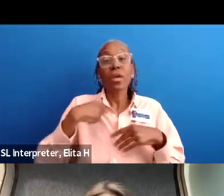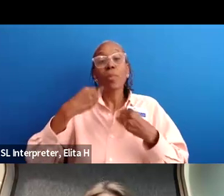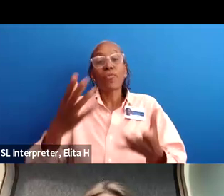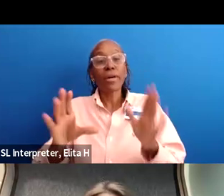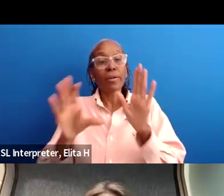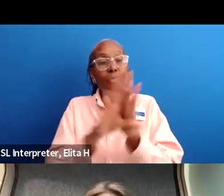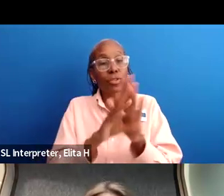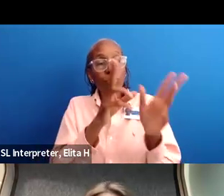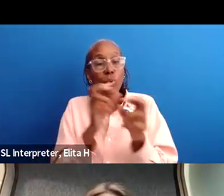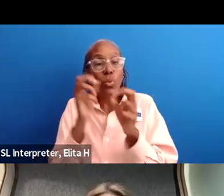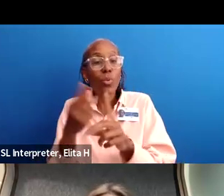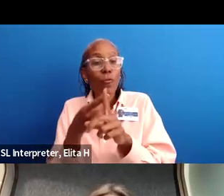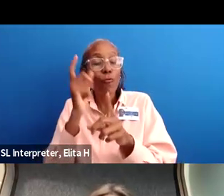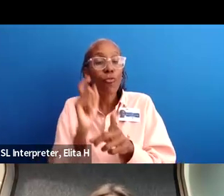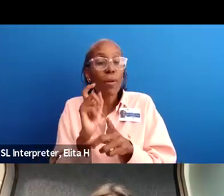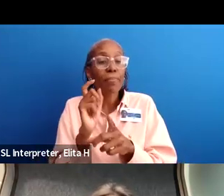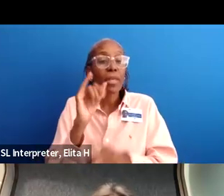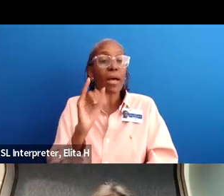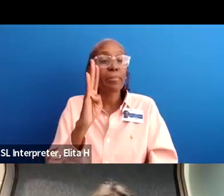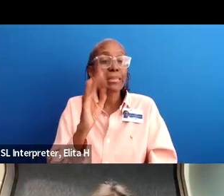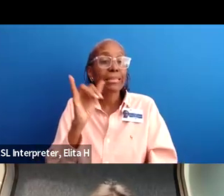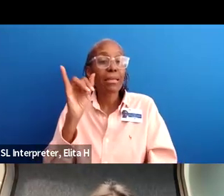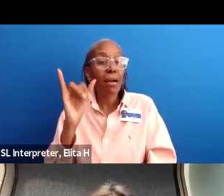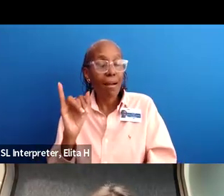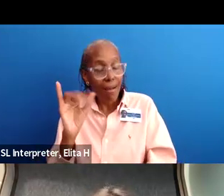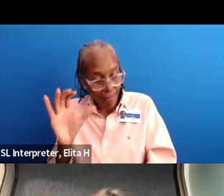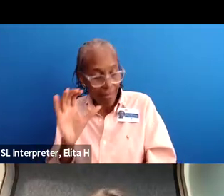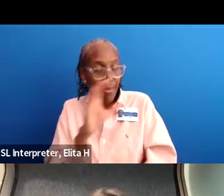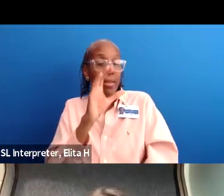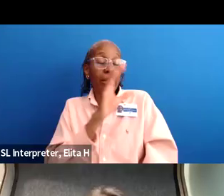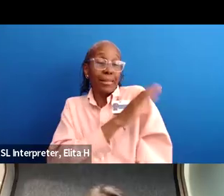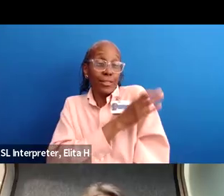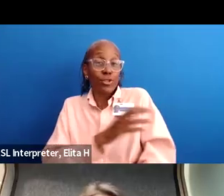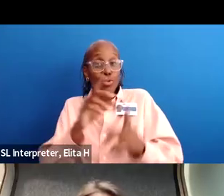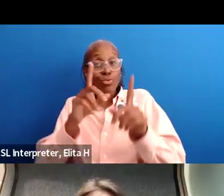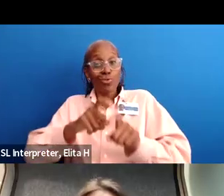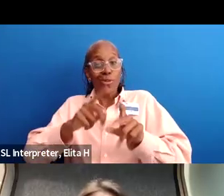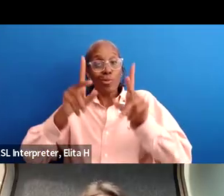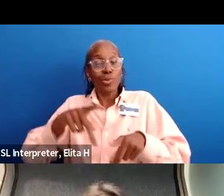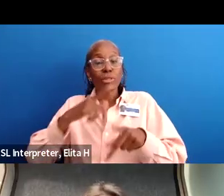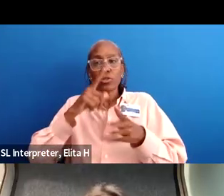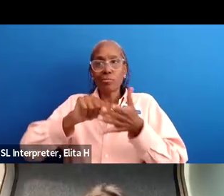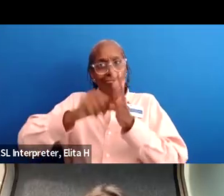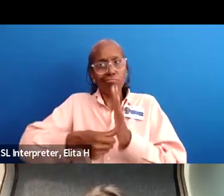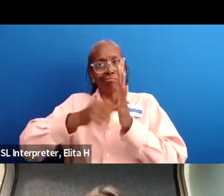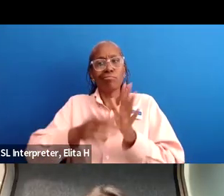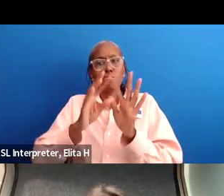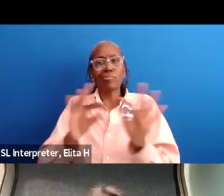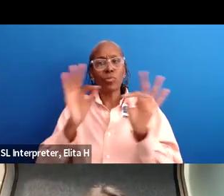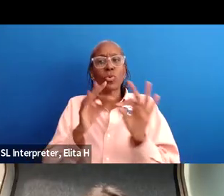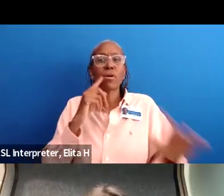a picture and a quote here from an IBCI clinical trial participant to just kind of highlight the importance